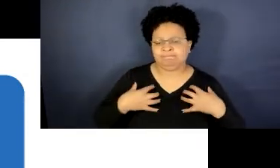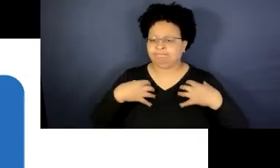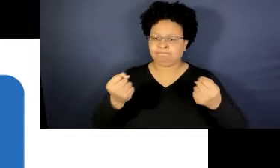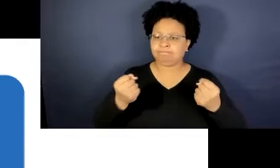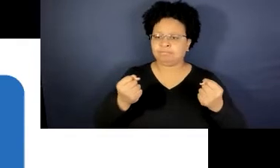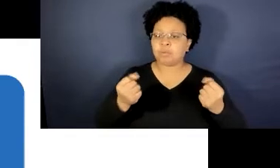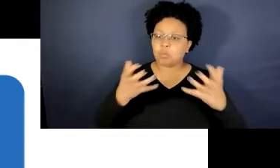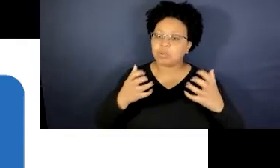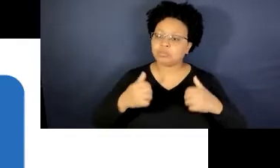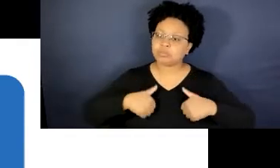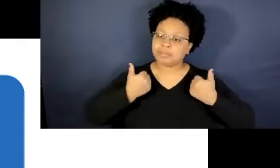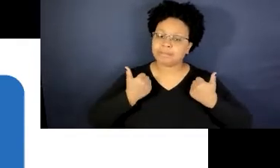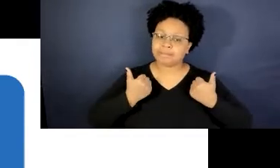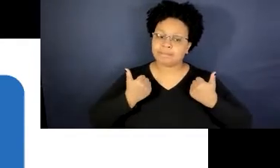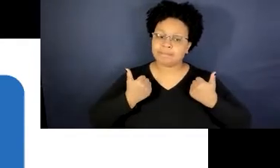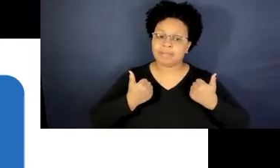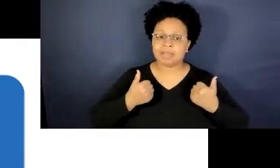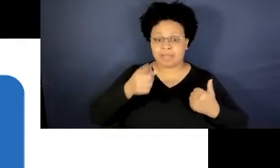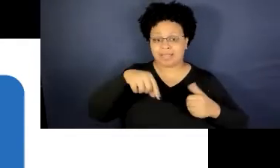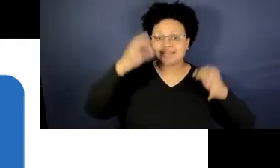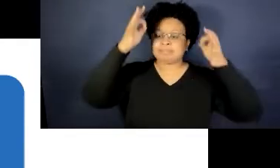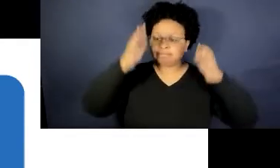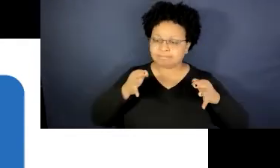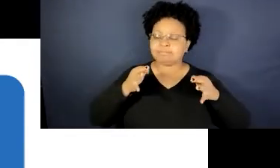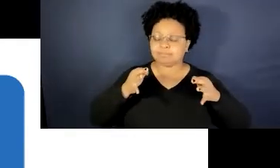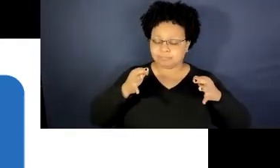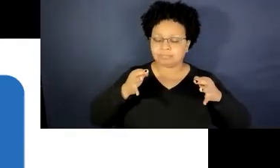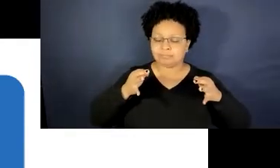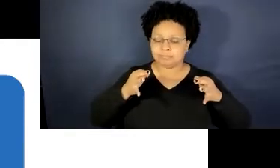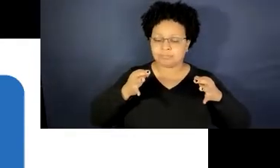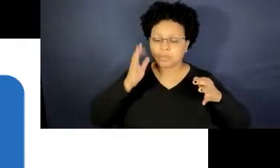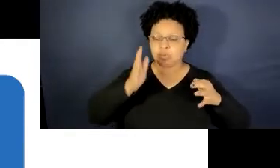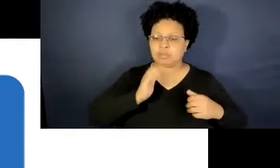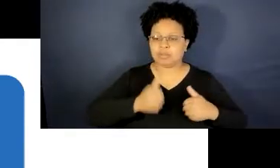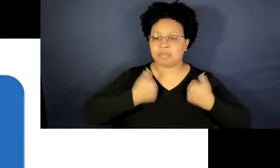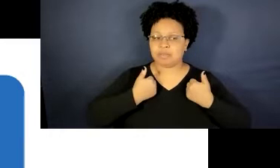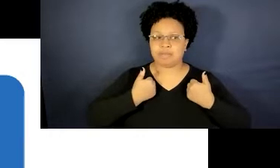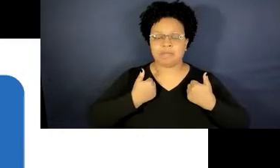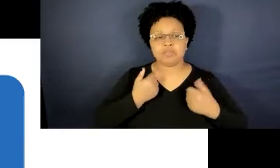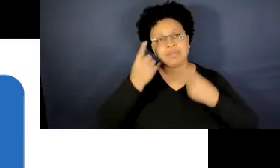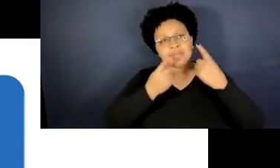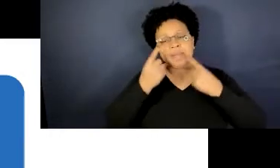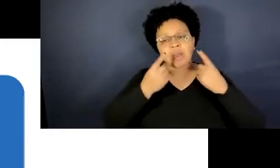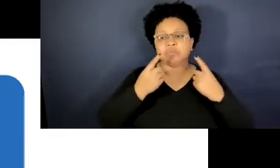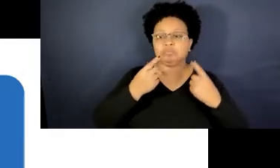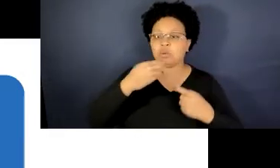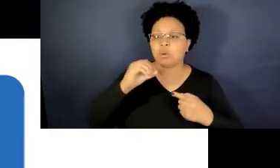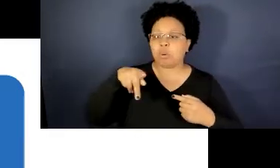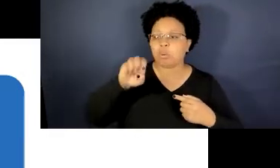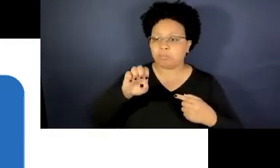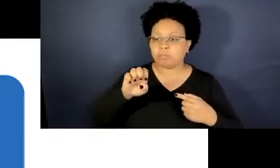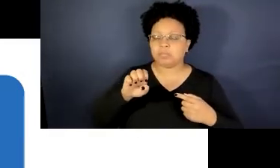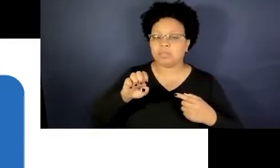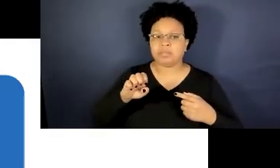live, and they decided to live. Hope, when I think about it, is made up of